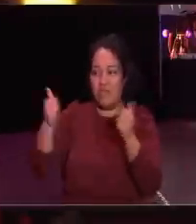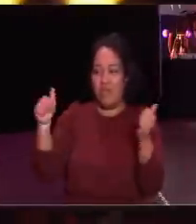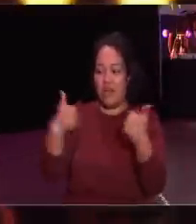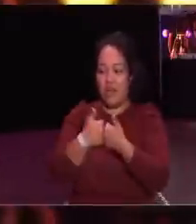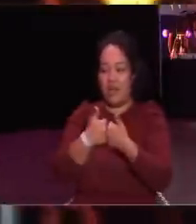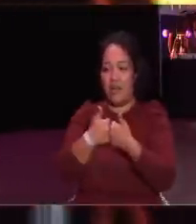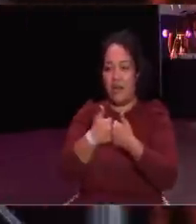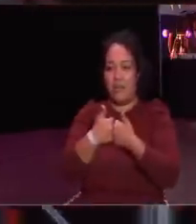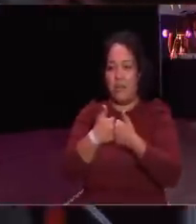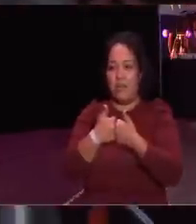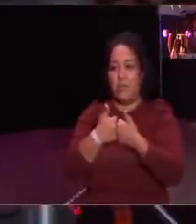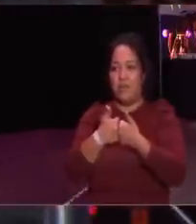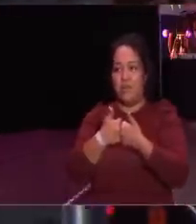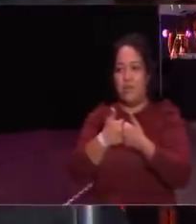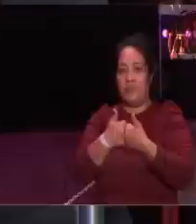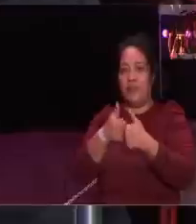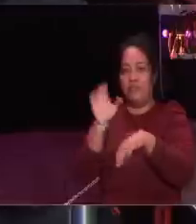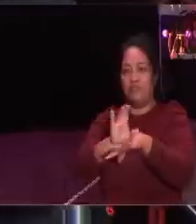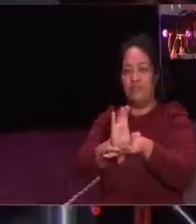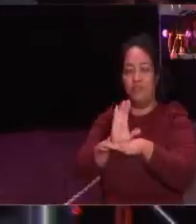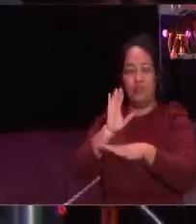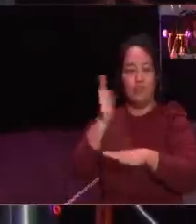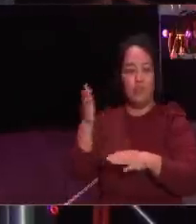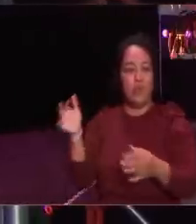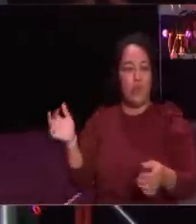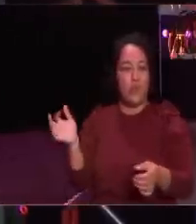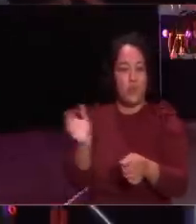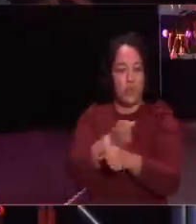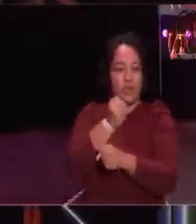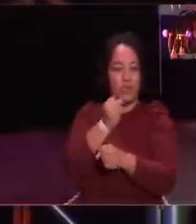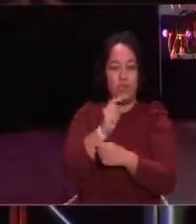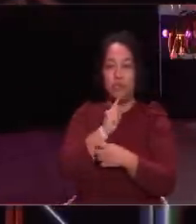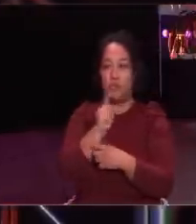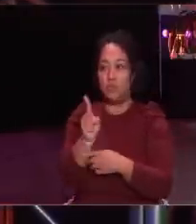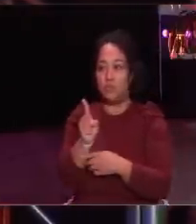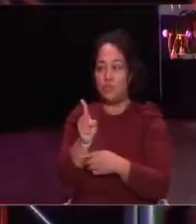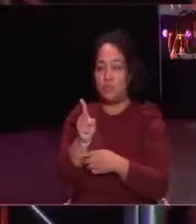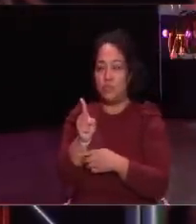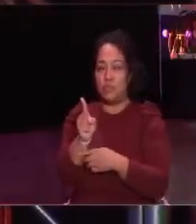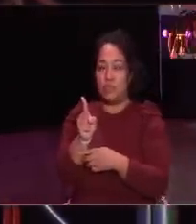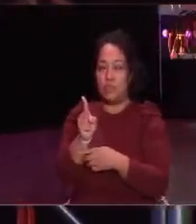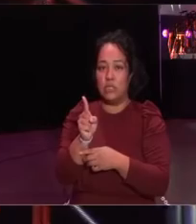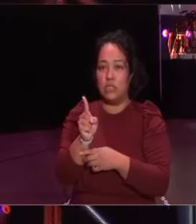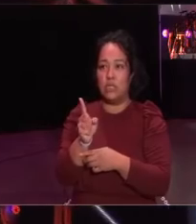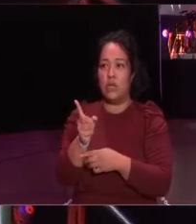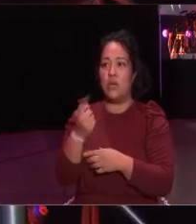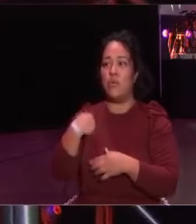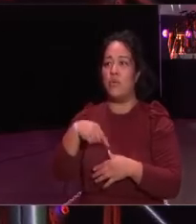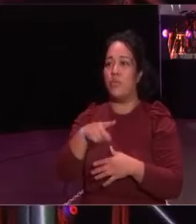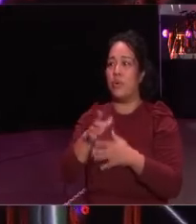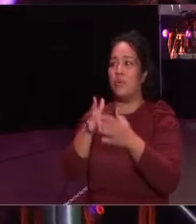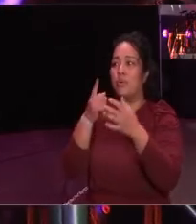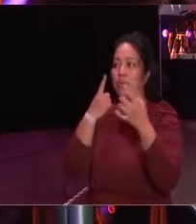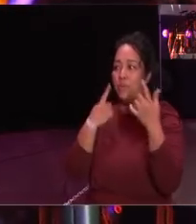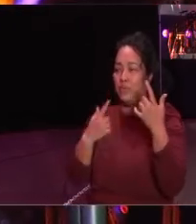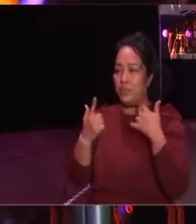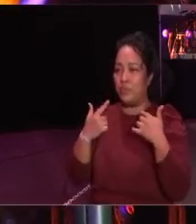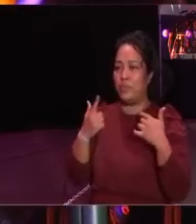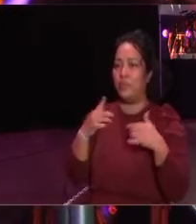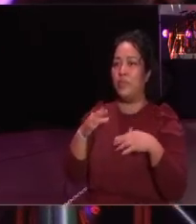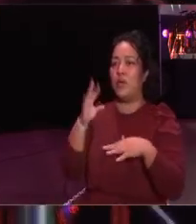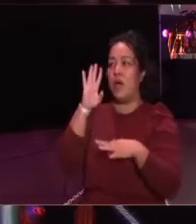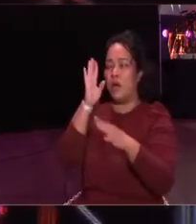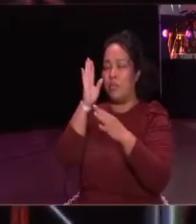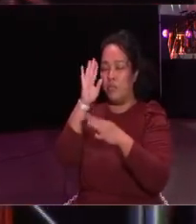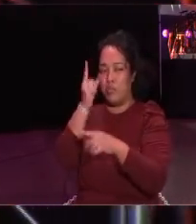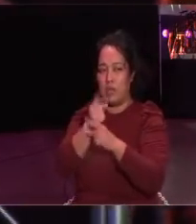game. Mire, y es cierto. Look, it's true. Que lloramos a los hermanos que se fueron. We cried for our brothers that left.